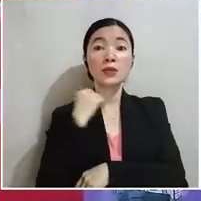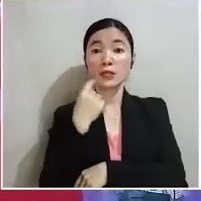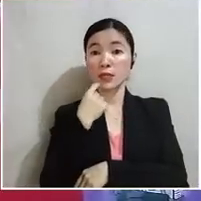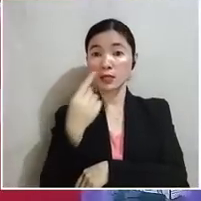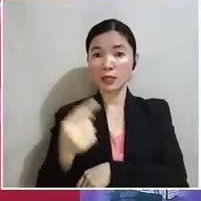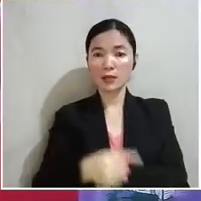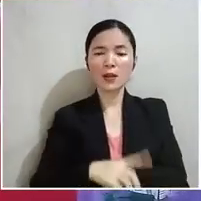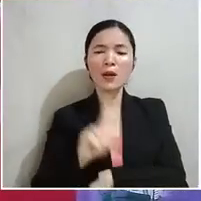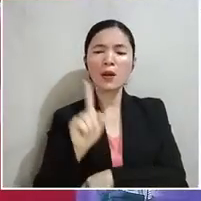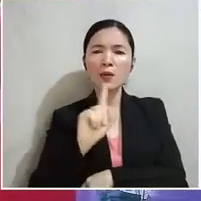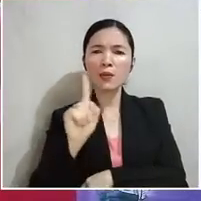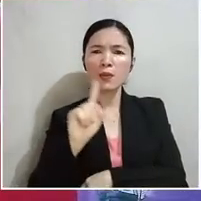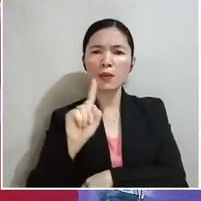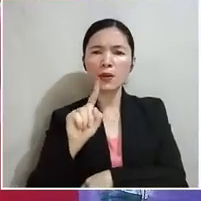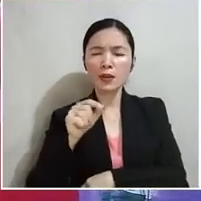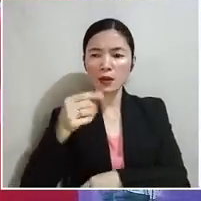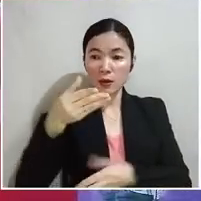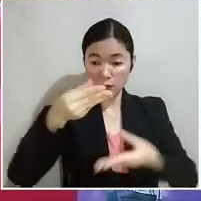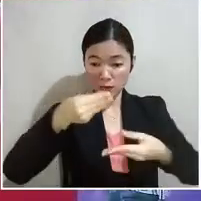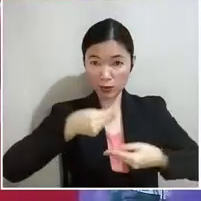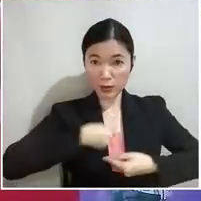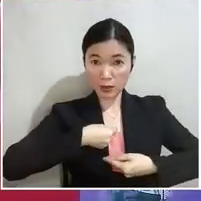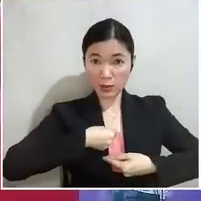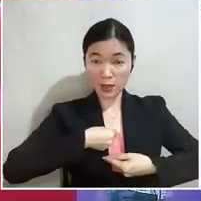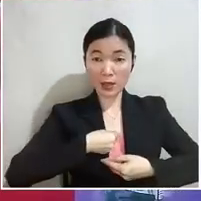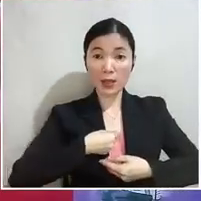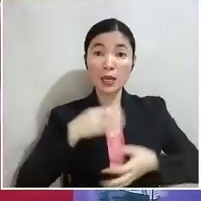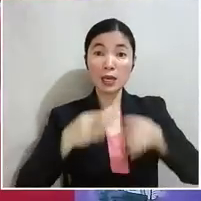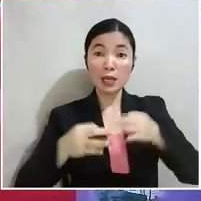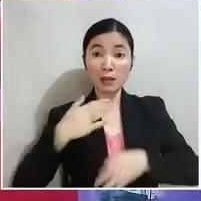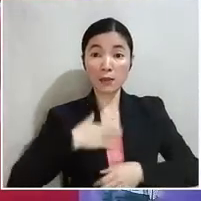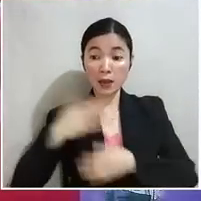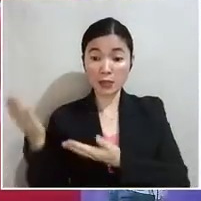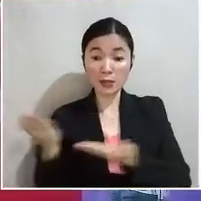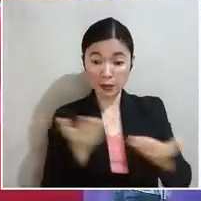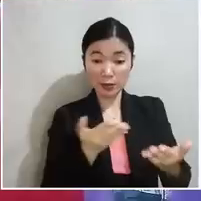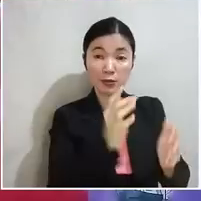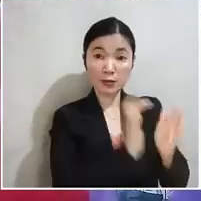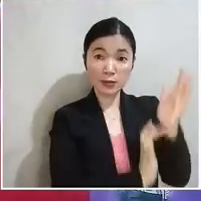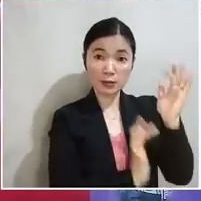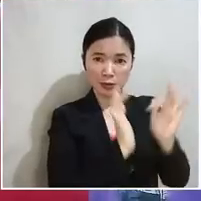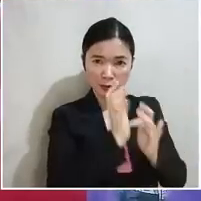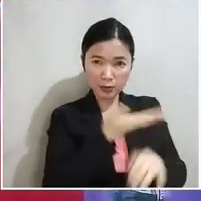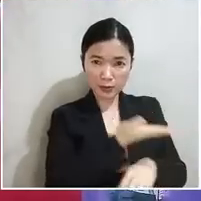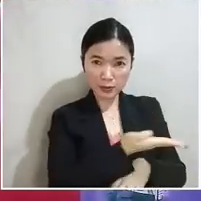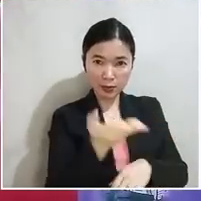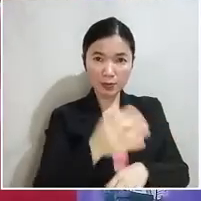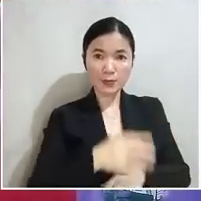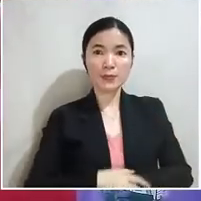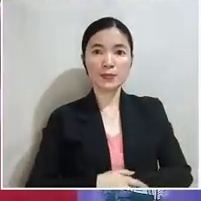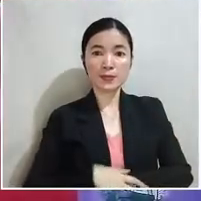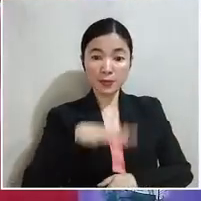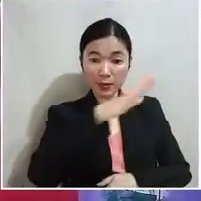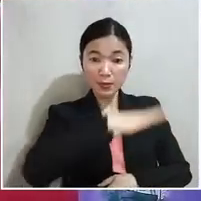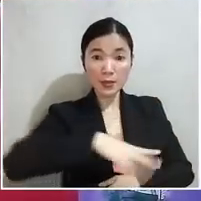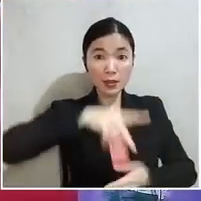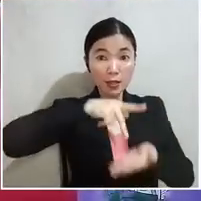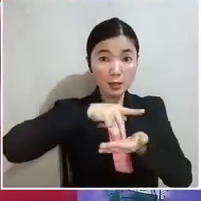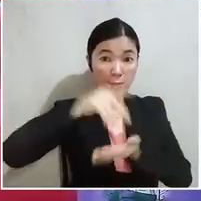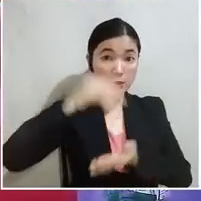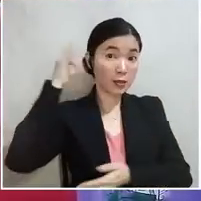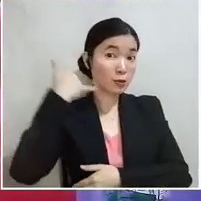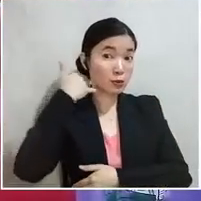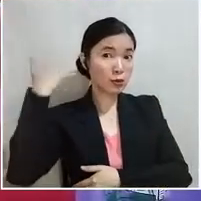you willing to give me if I hand him over to you?" They paid him 30 pieces